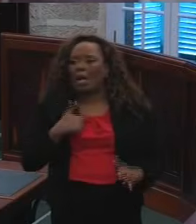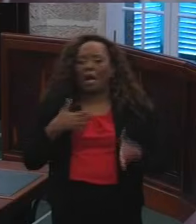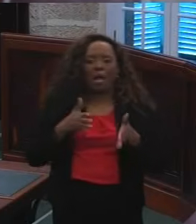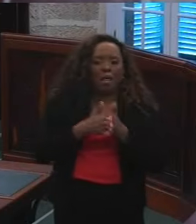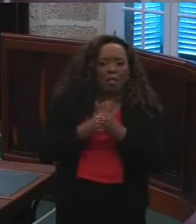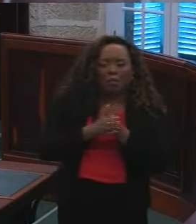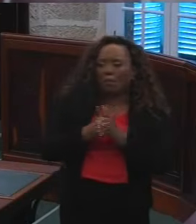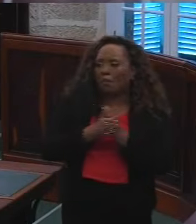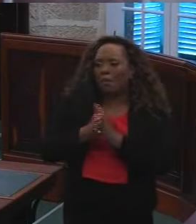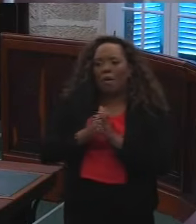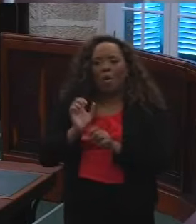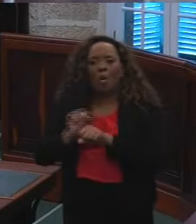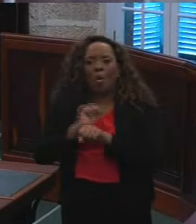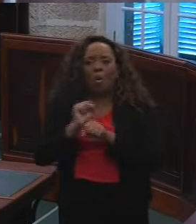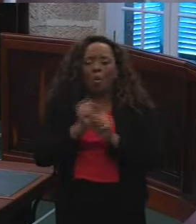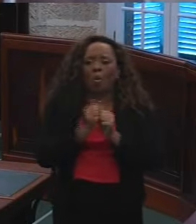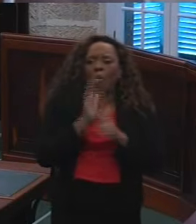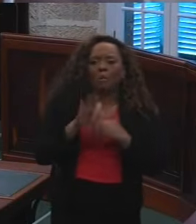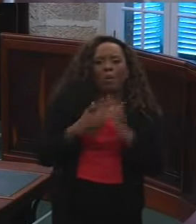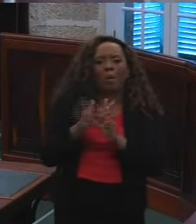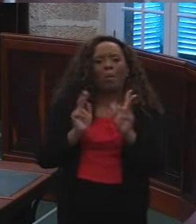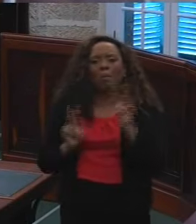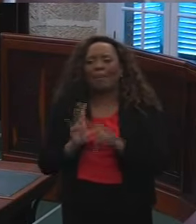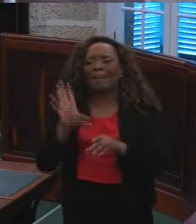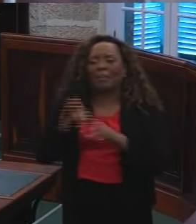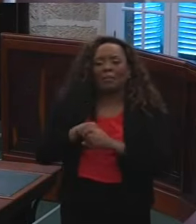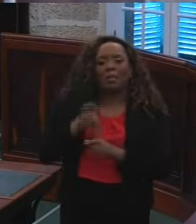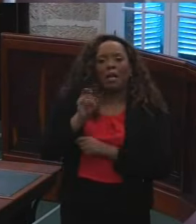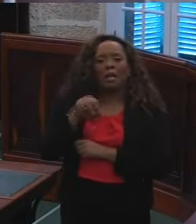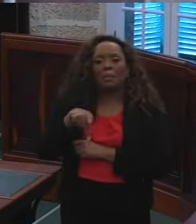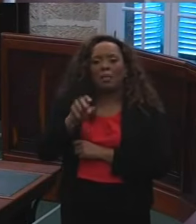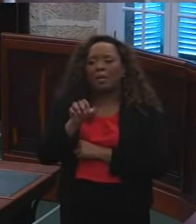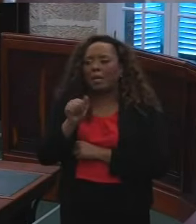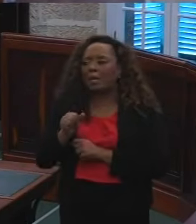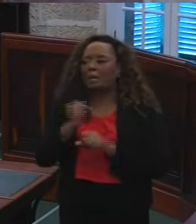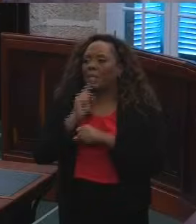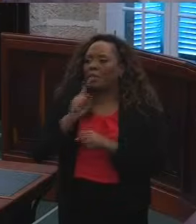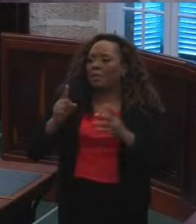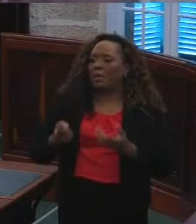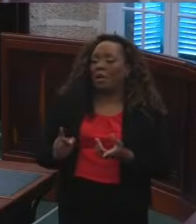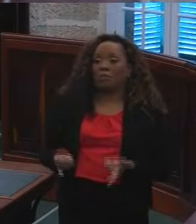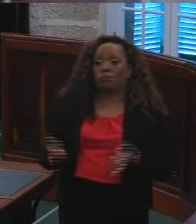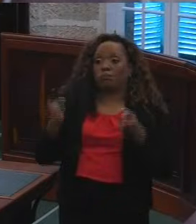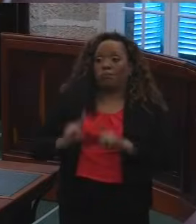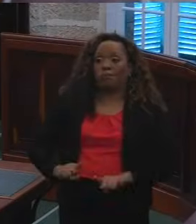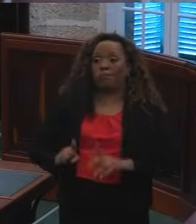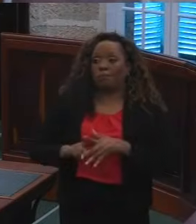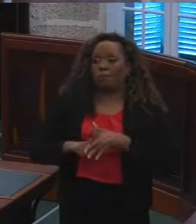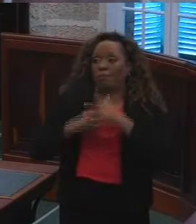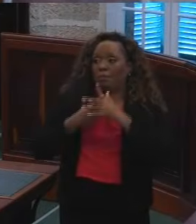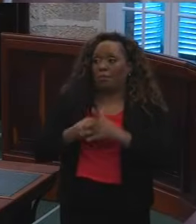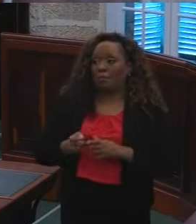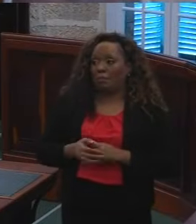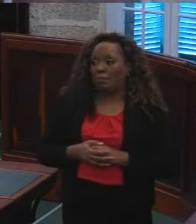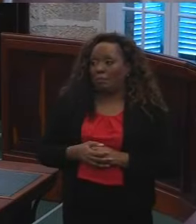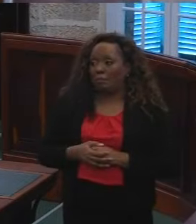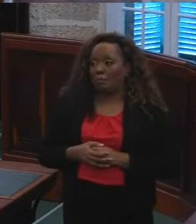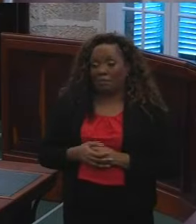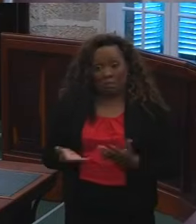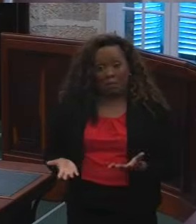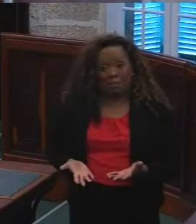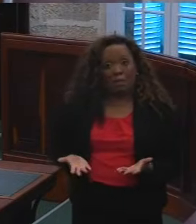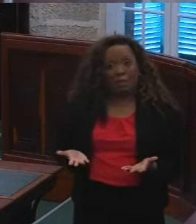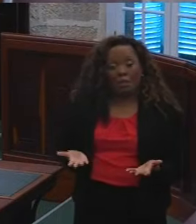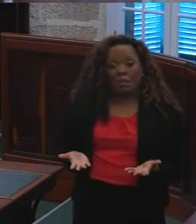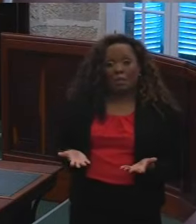with all sweat expenditure to ensure that this becomes a reality. We had a suite of legislation in